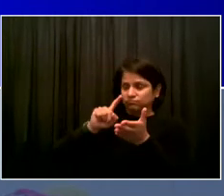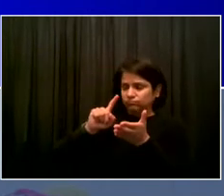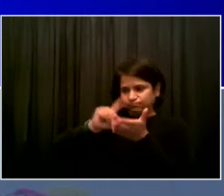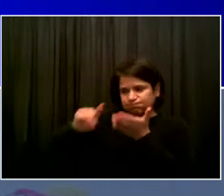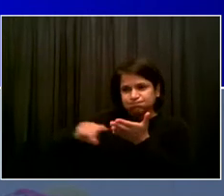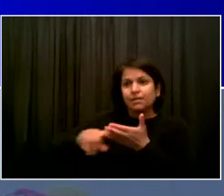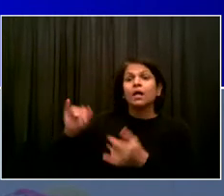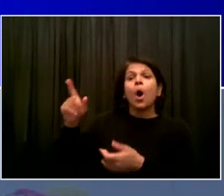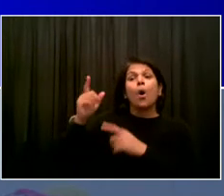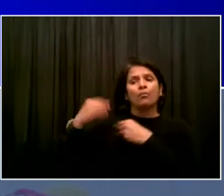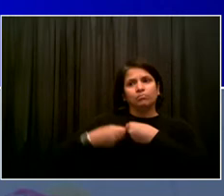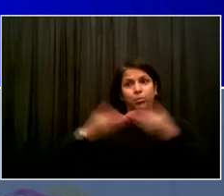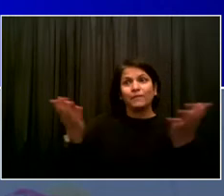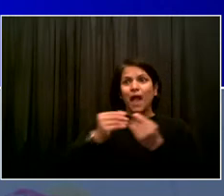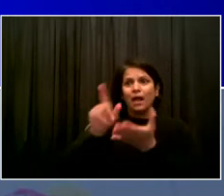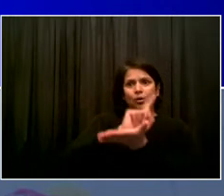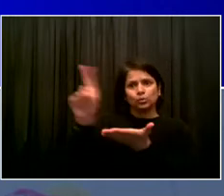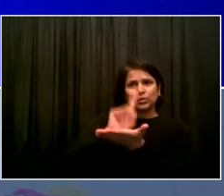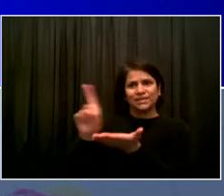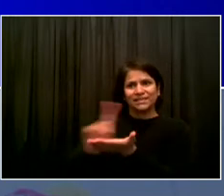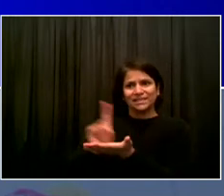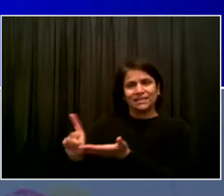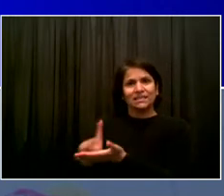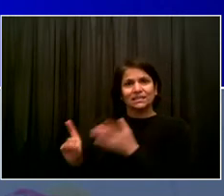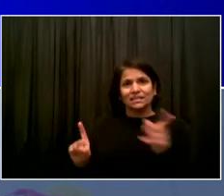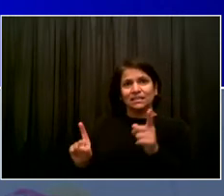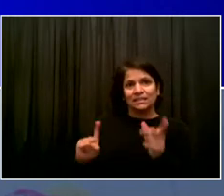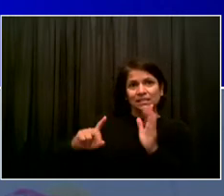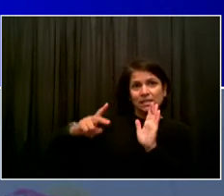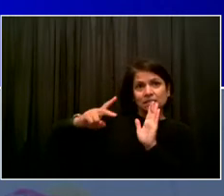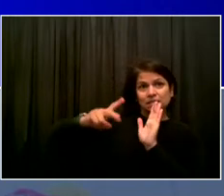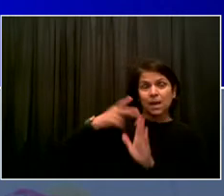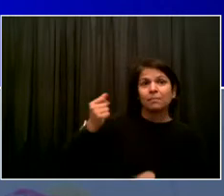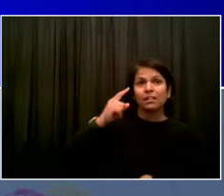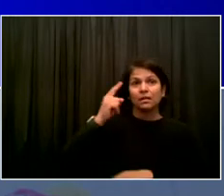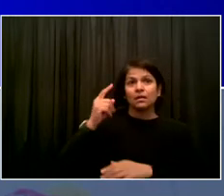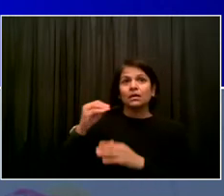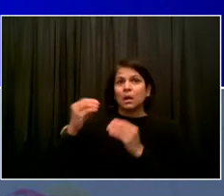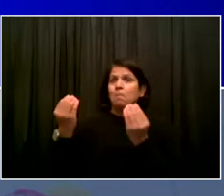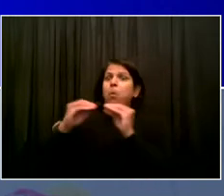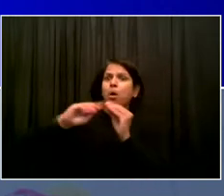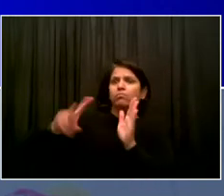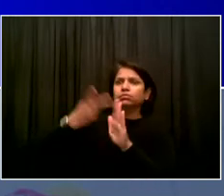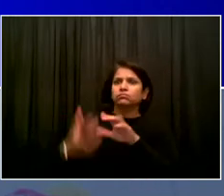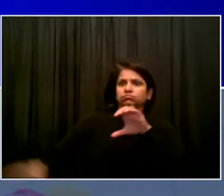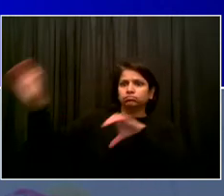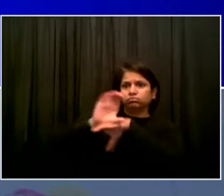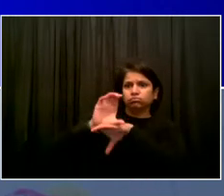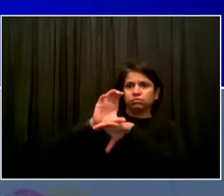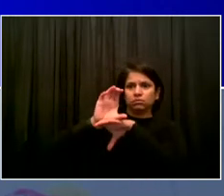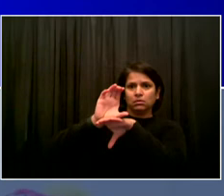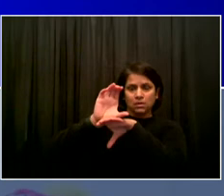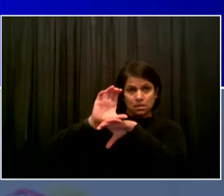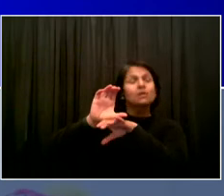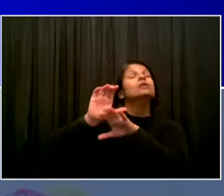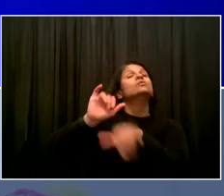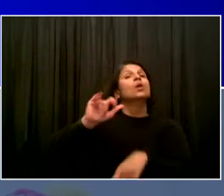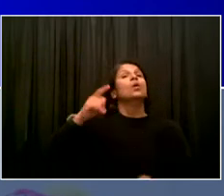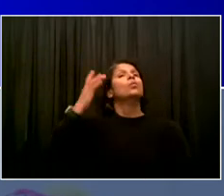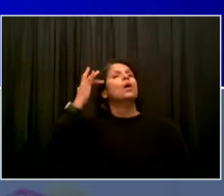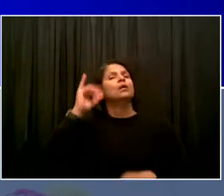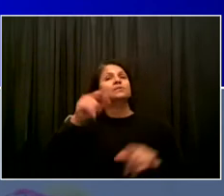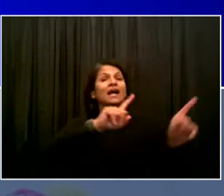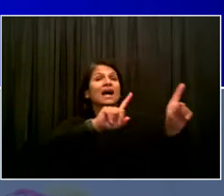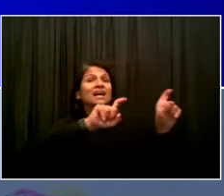Greater sample size in each school, so we get even more accurate, clear results. We're going to include both